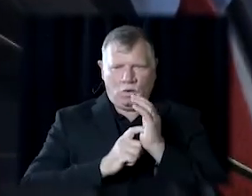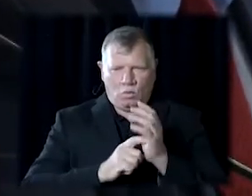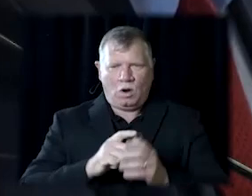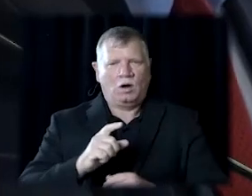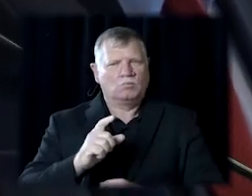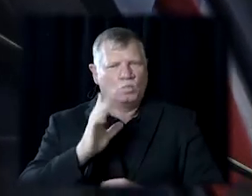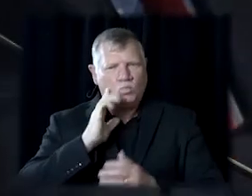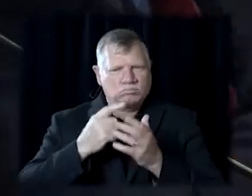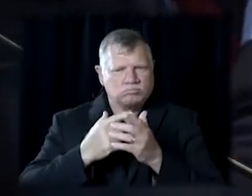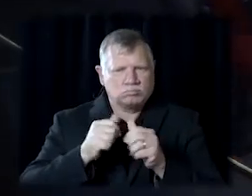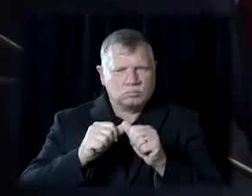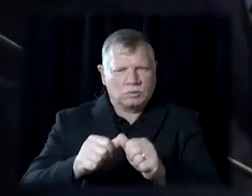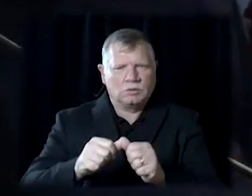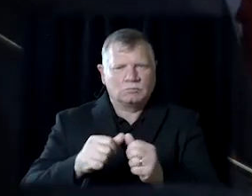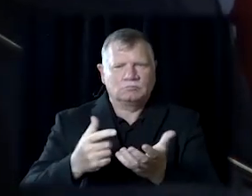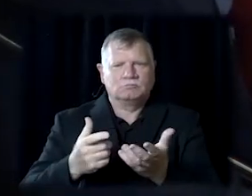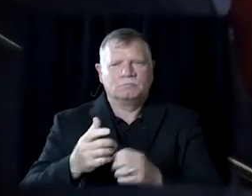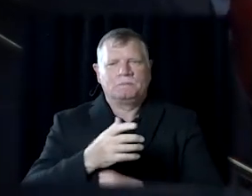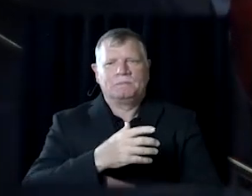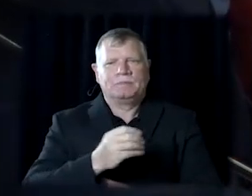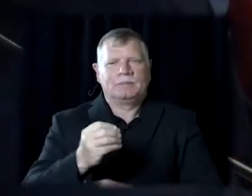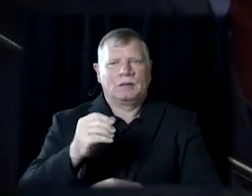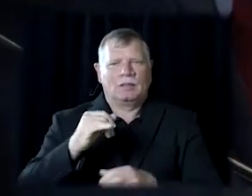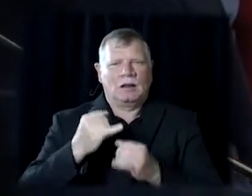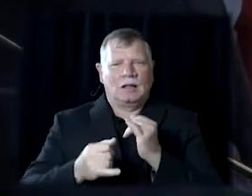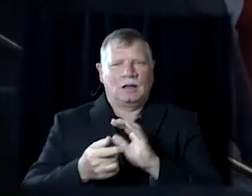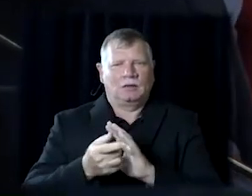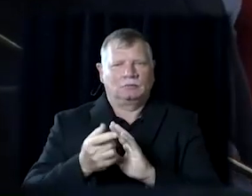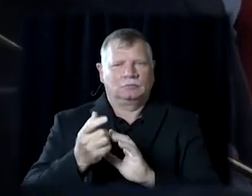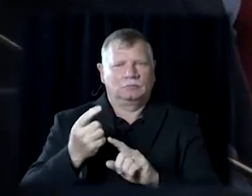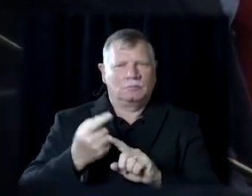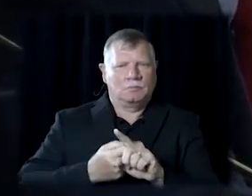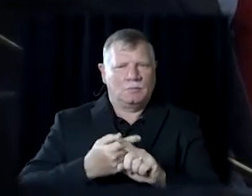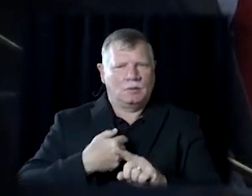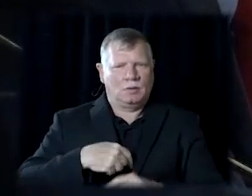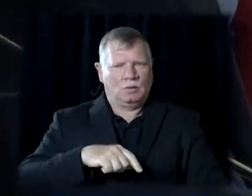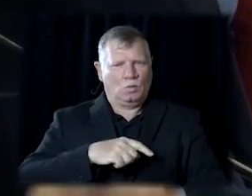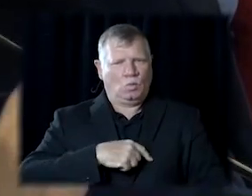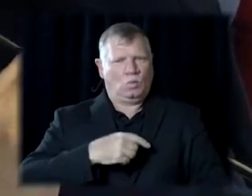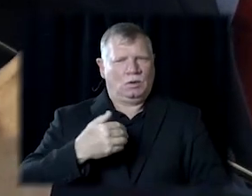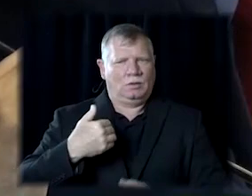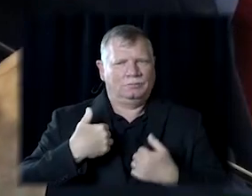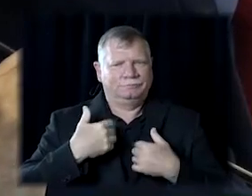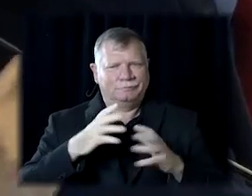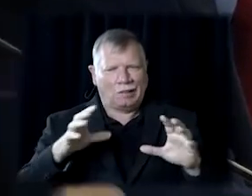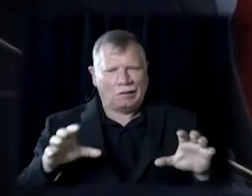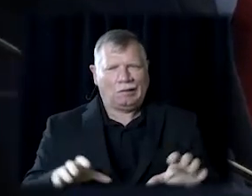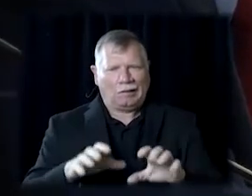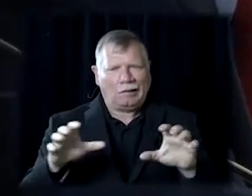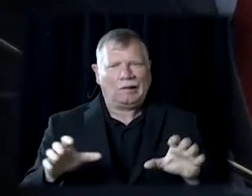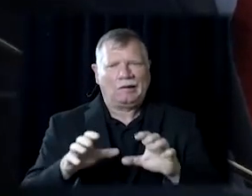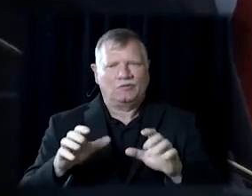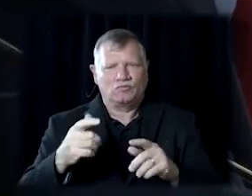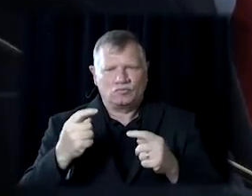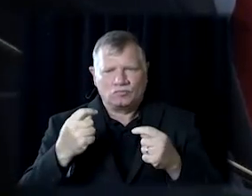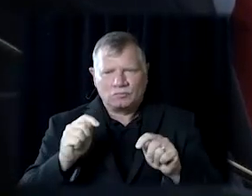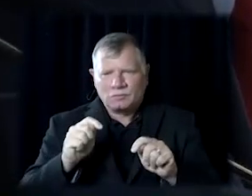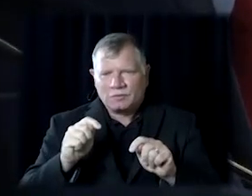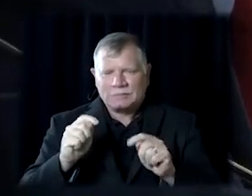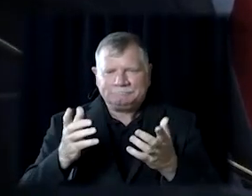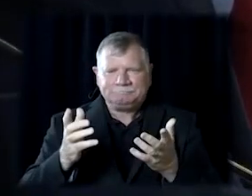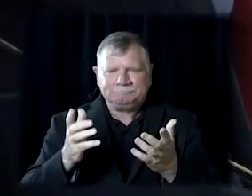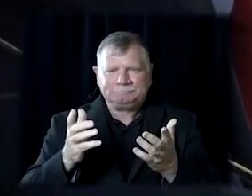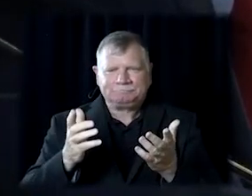that during the last month, I think Mr. Tarejo can attest to that, we have been very actively pursuing